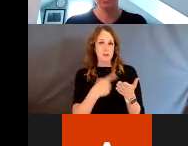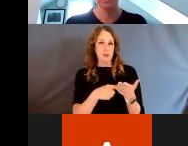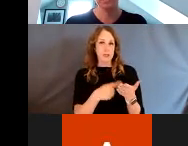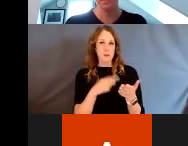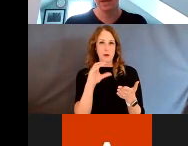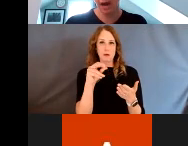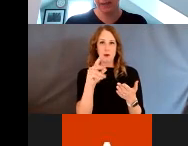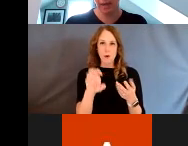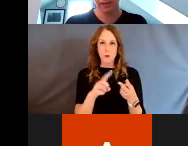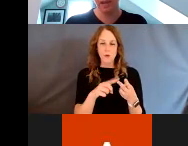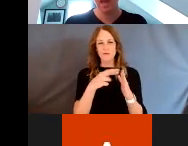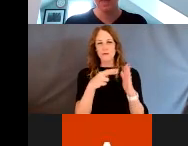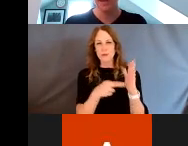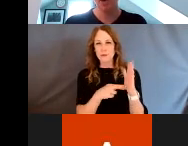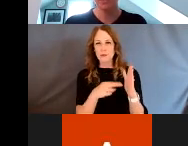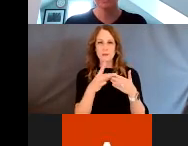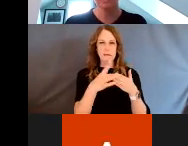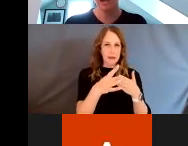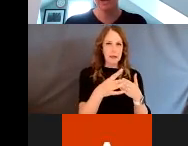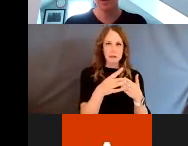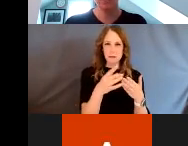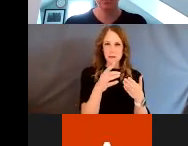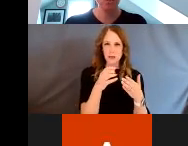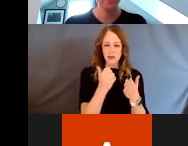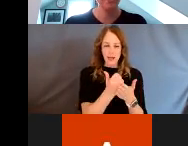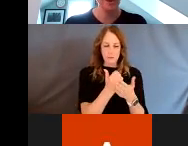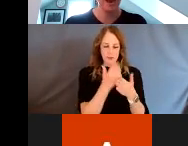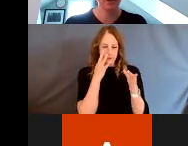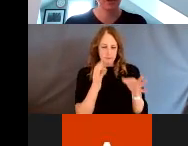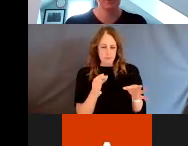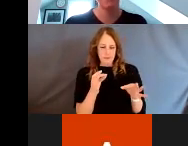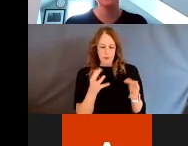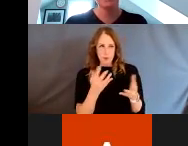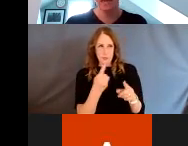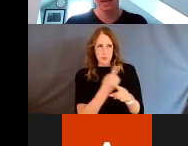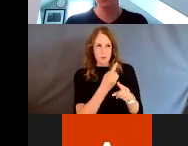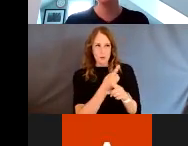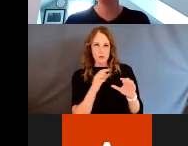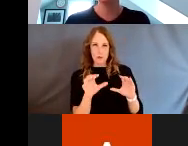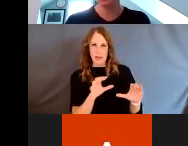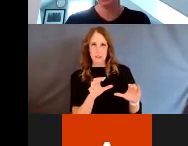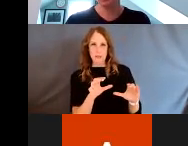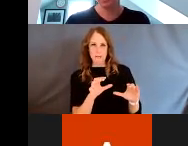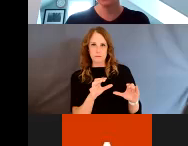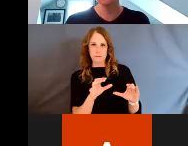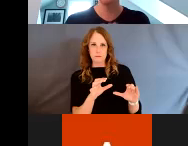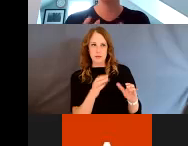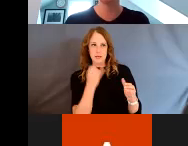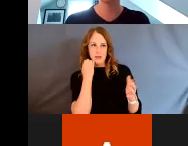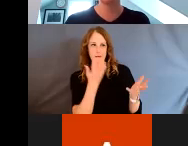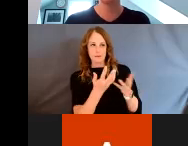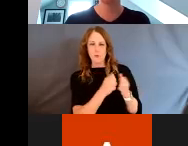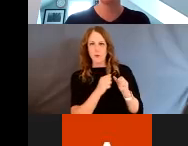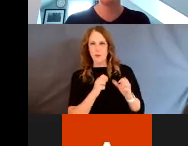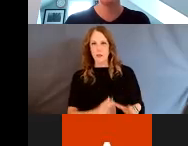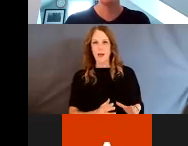the rules, the guidelines that help us decide appropriate action to take when we're working with clients, when